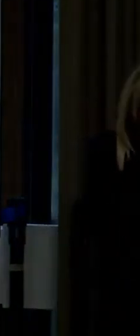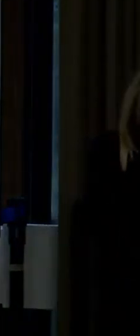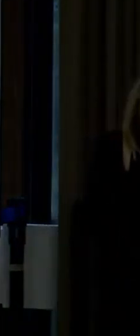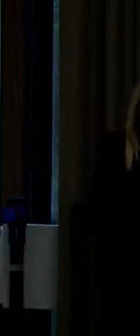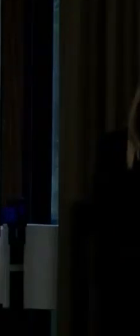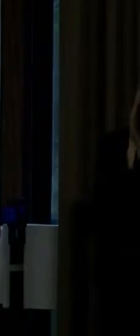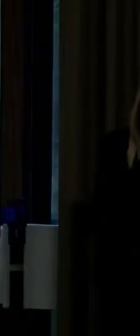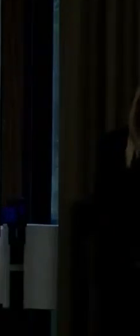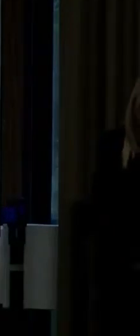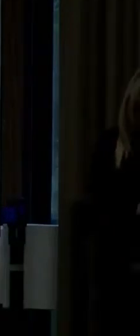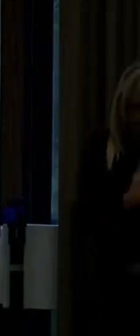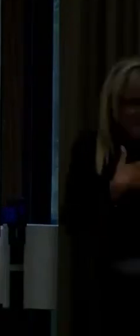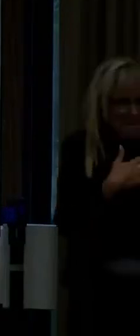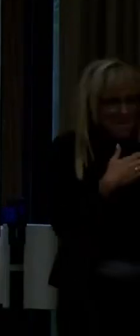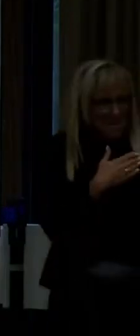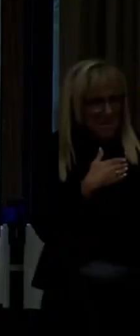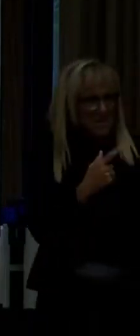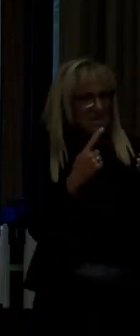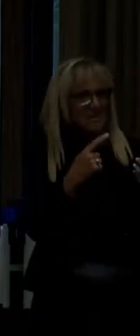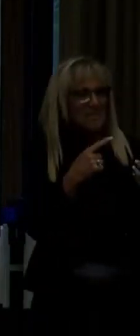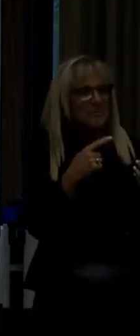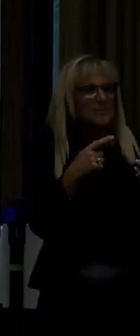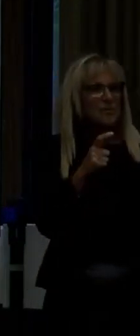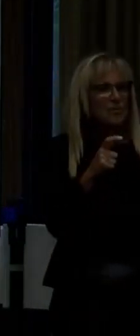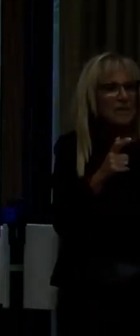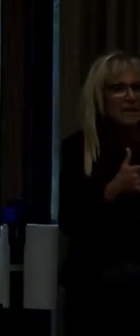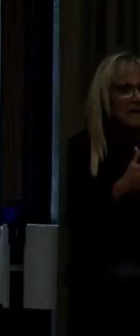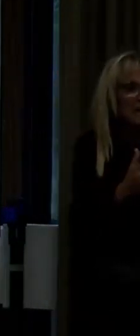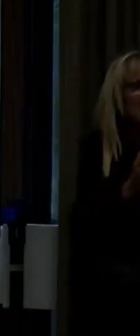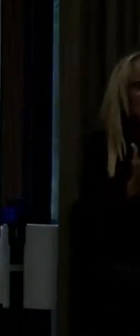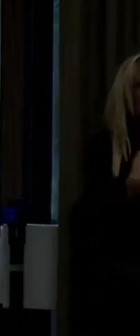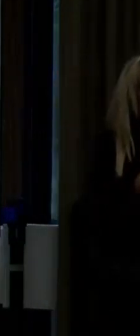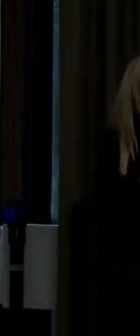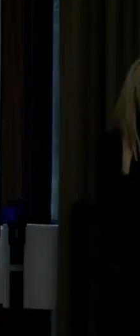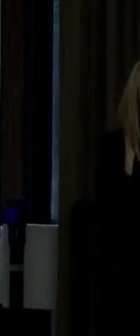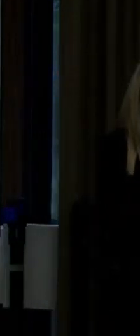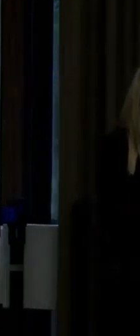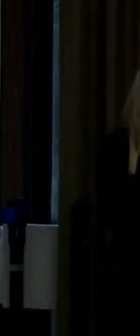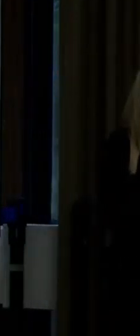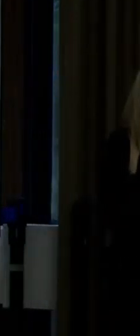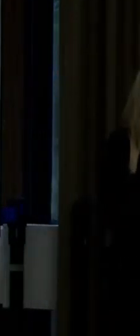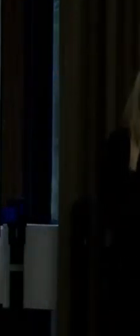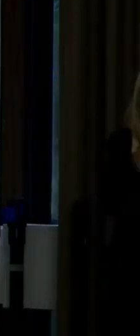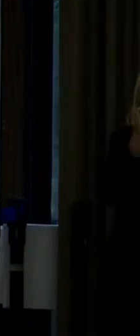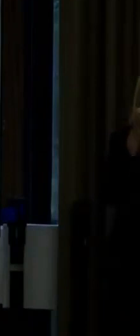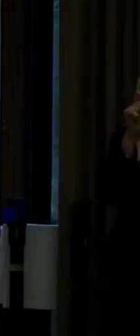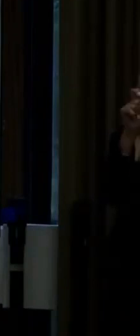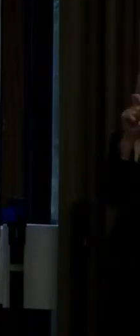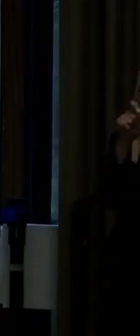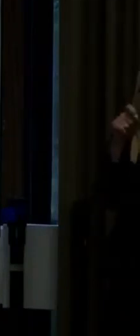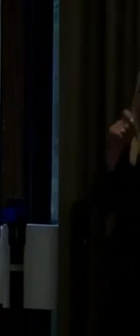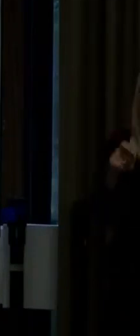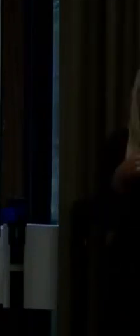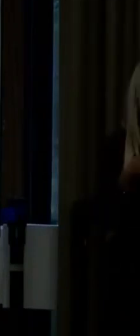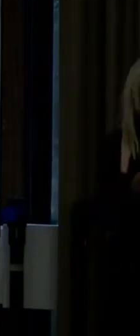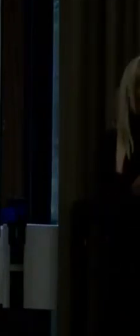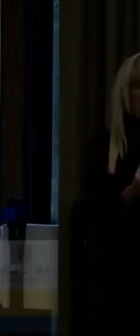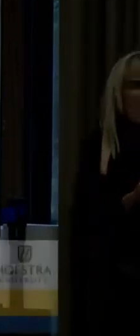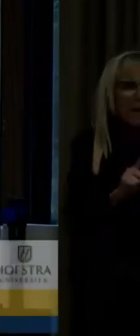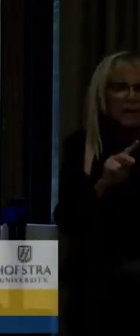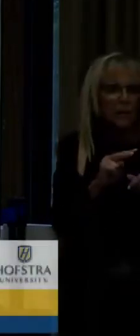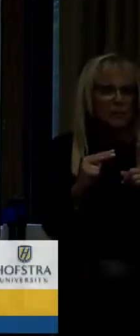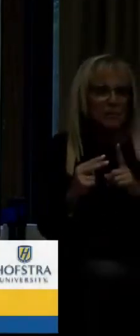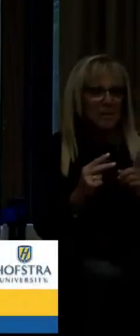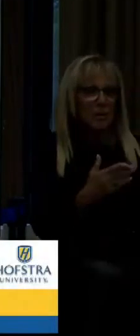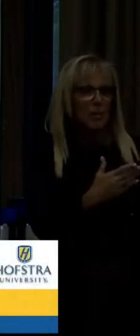that I'm charged with as a director of technology is making sure that we're checking all the boxes from a legal standpoint when we bring in an